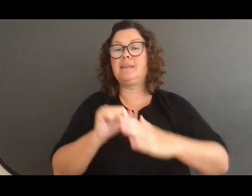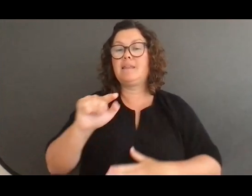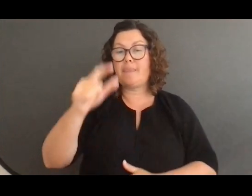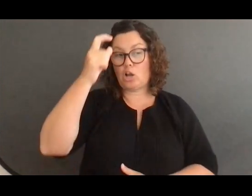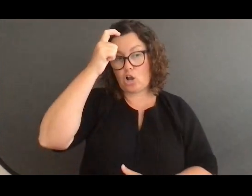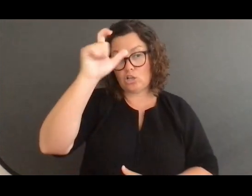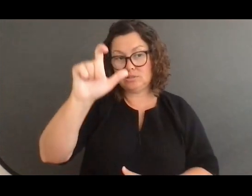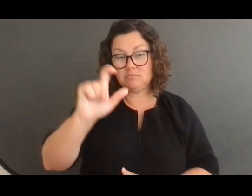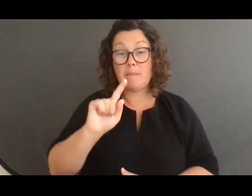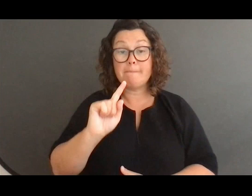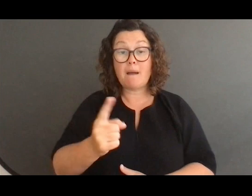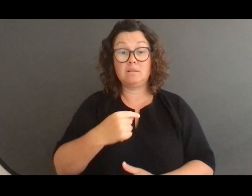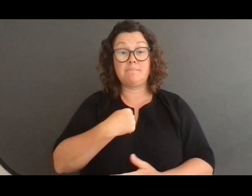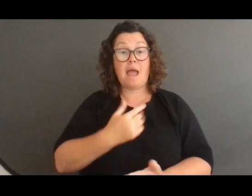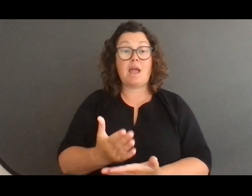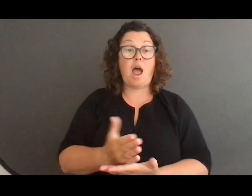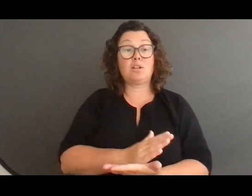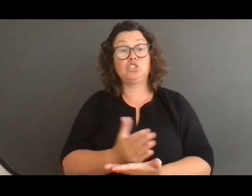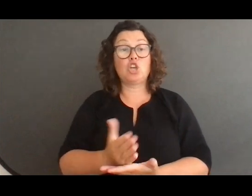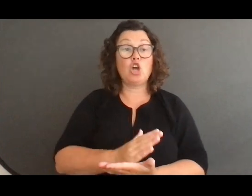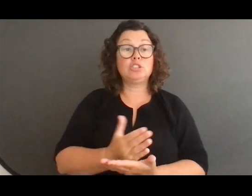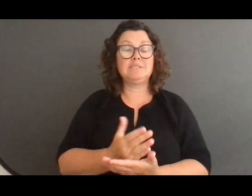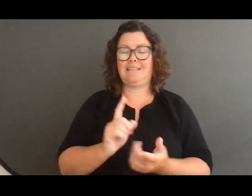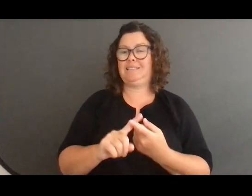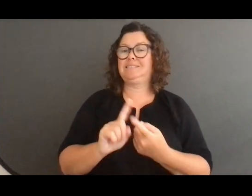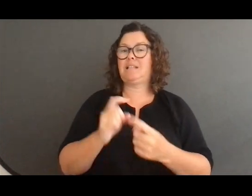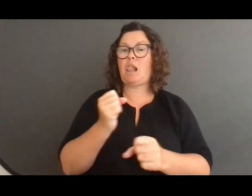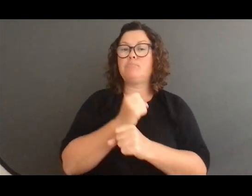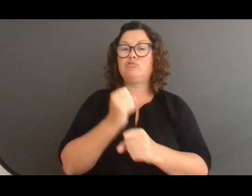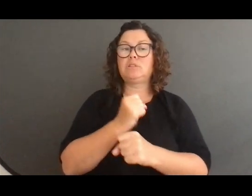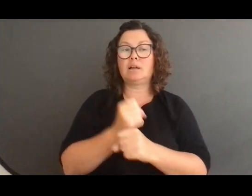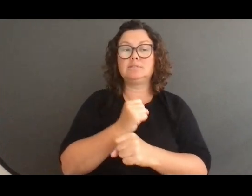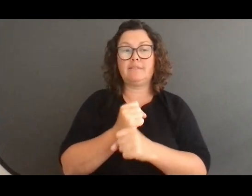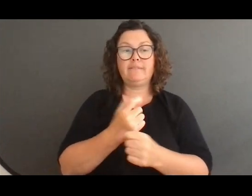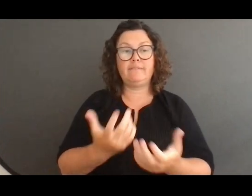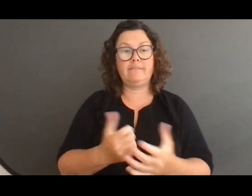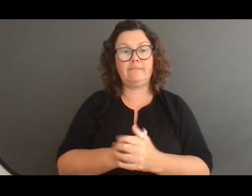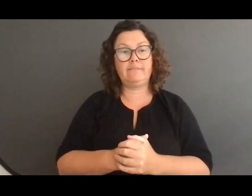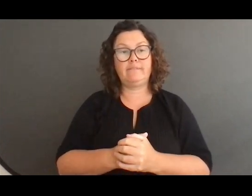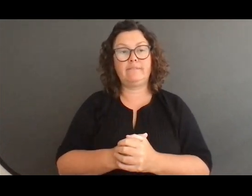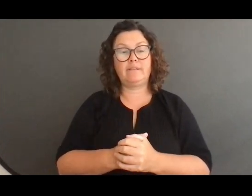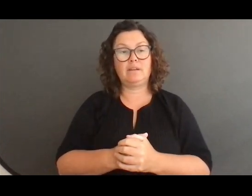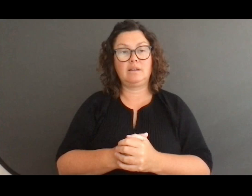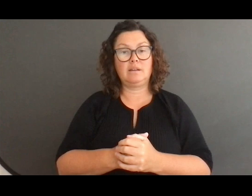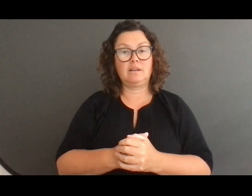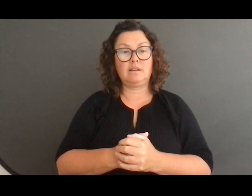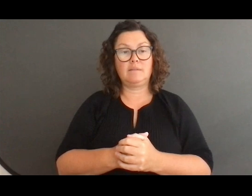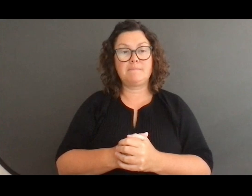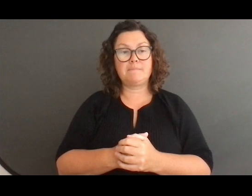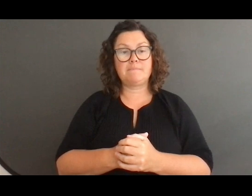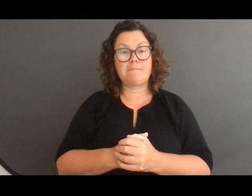productive position to occupy, perhaps a more ethical position than any claiming to know, because there's a risk in using terms from Tau